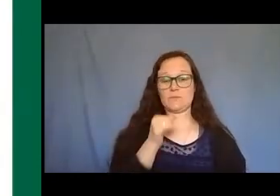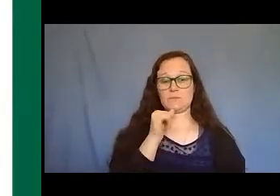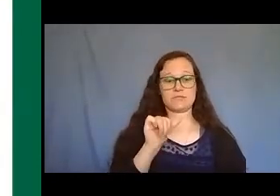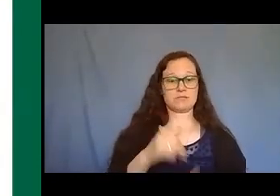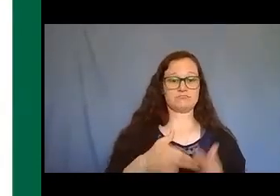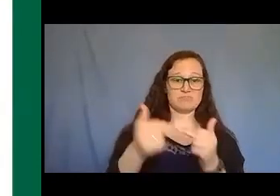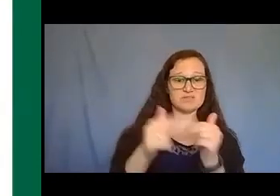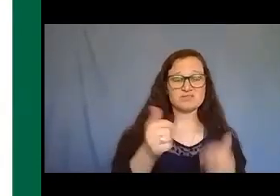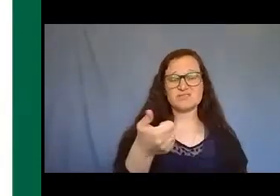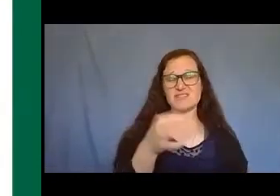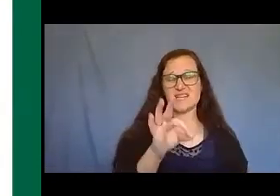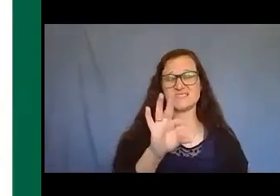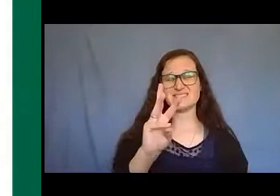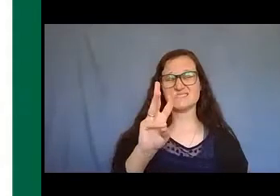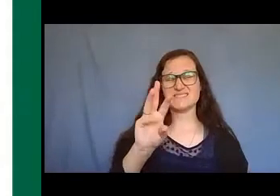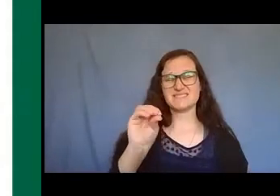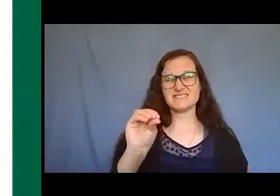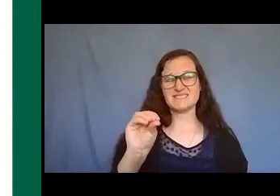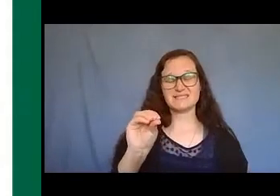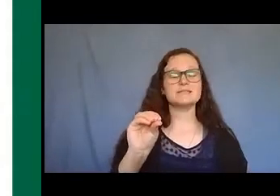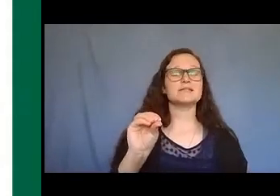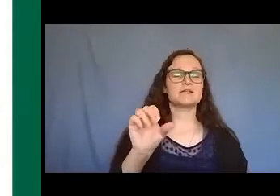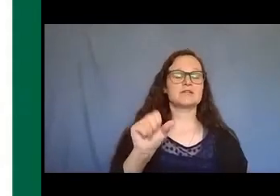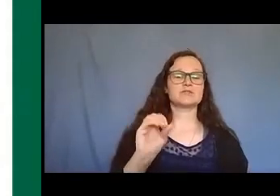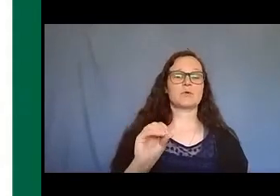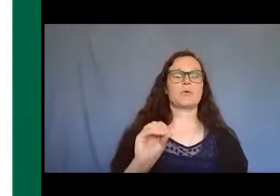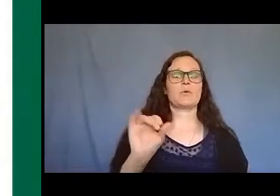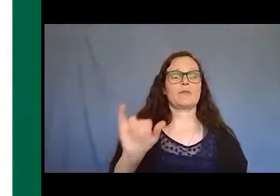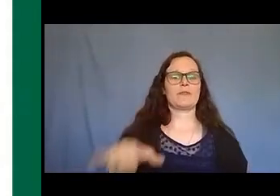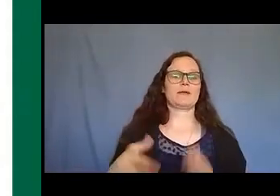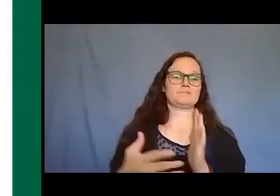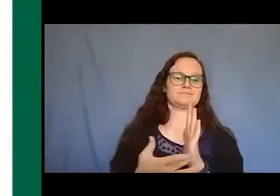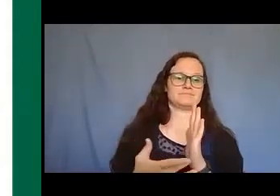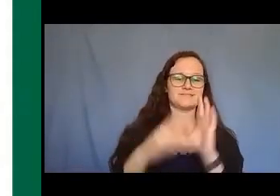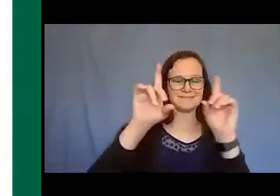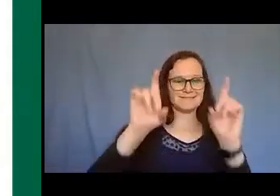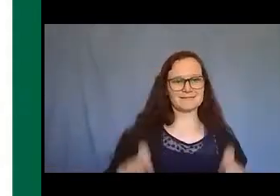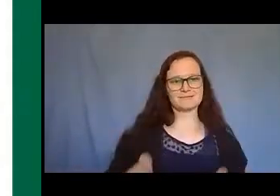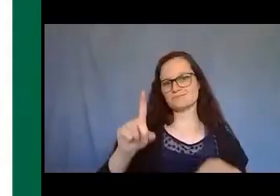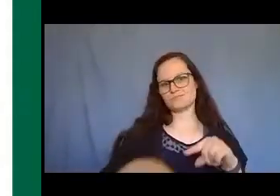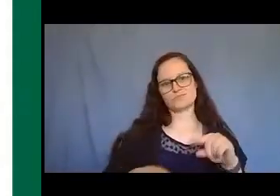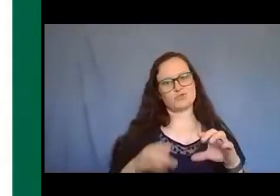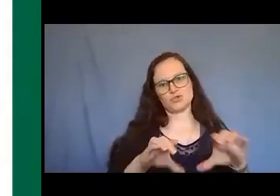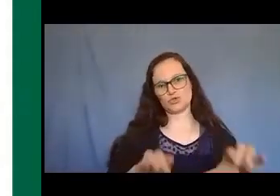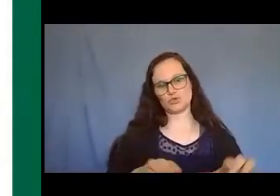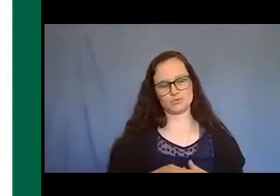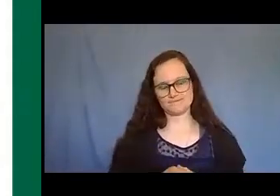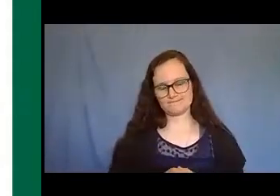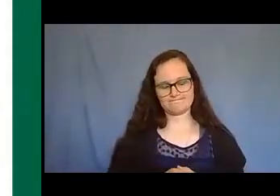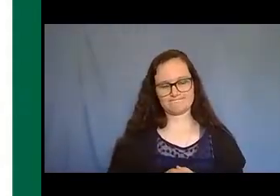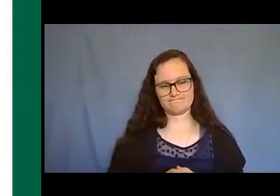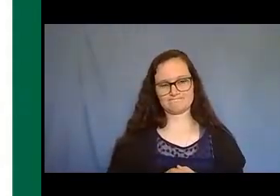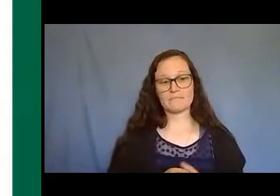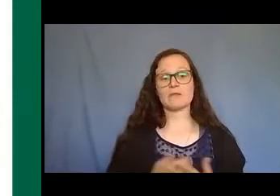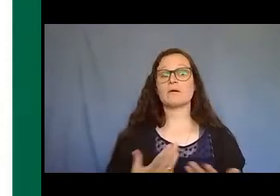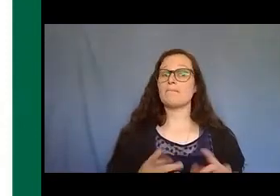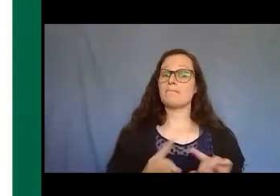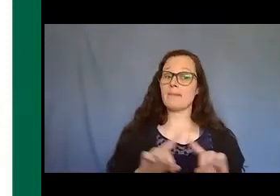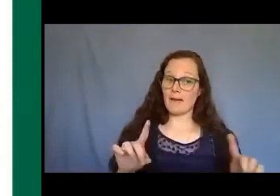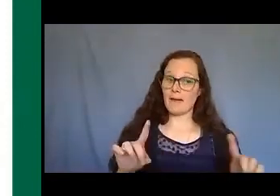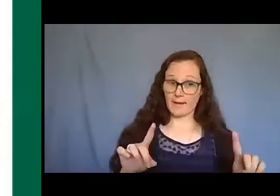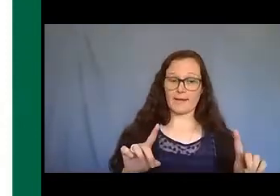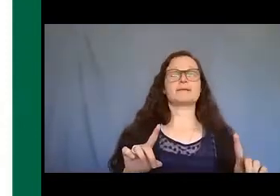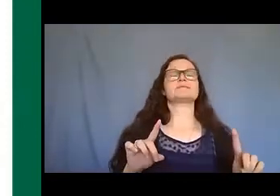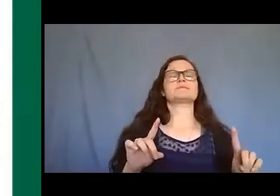1960, and so some of these geochronology techniques that we use, we weren't able to. That being said, we are working